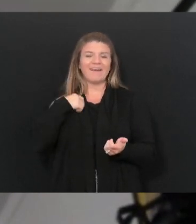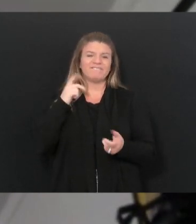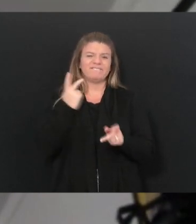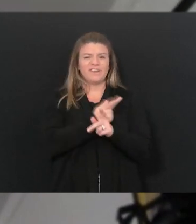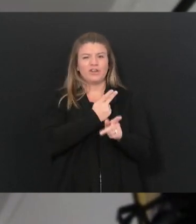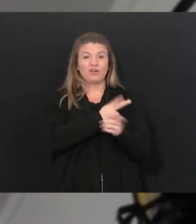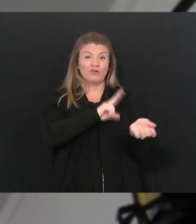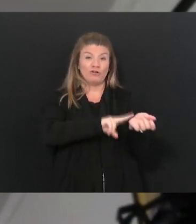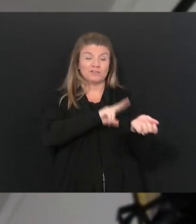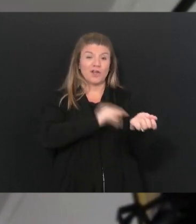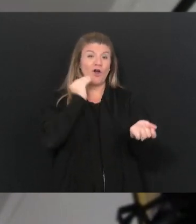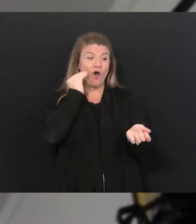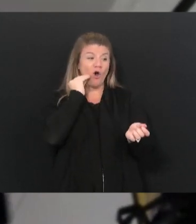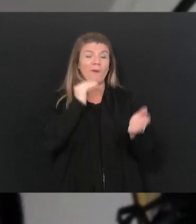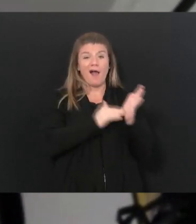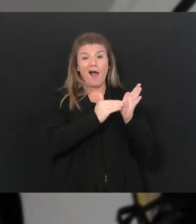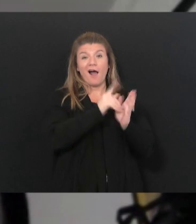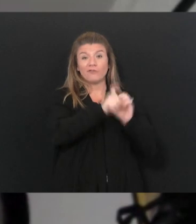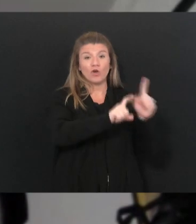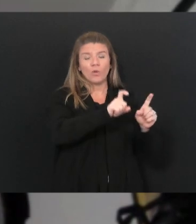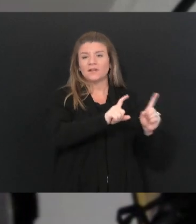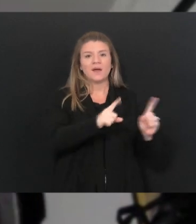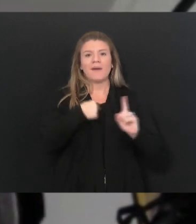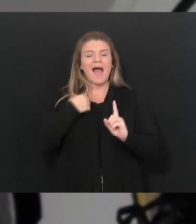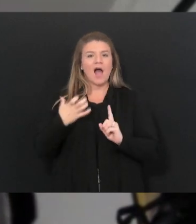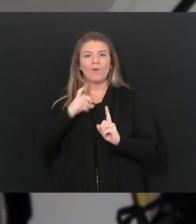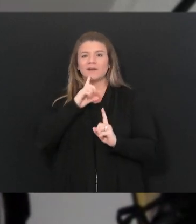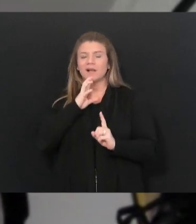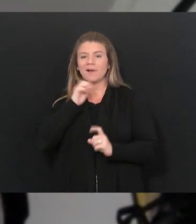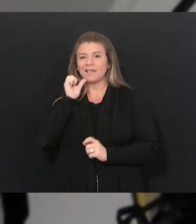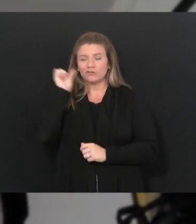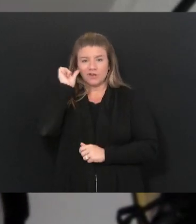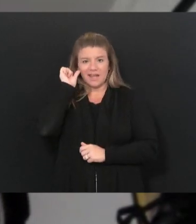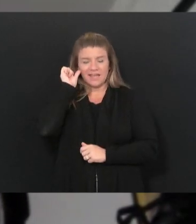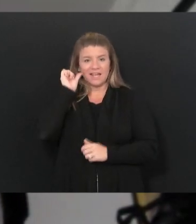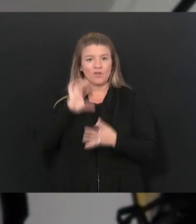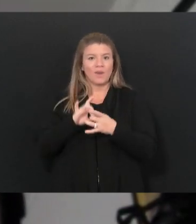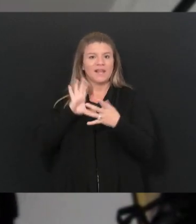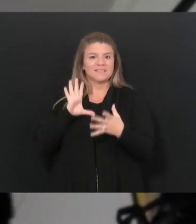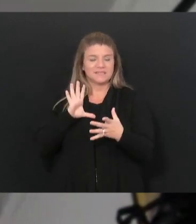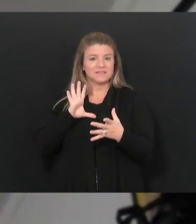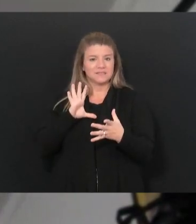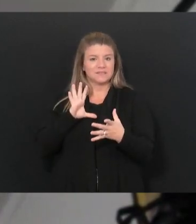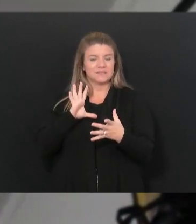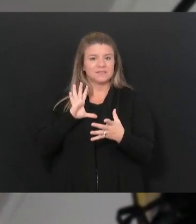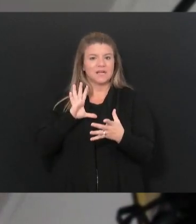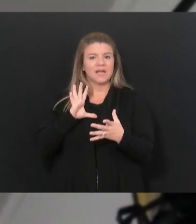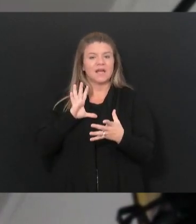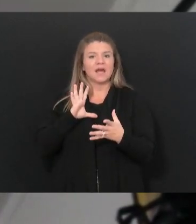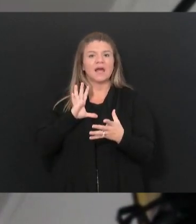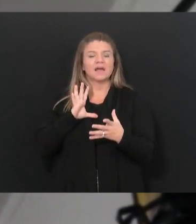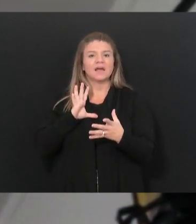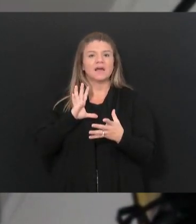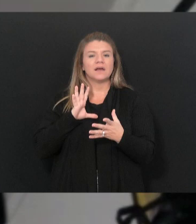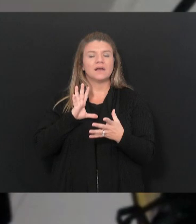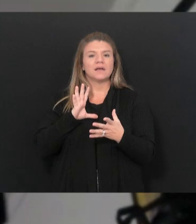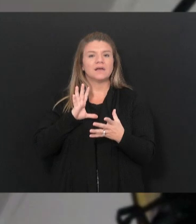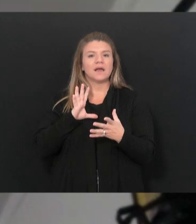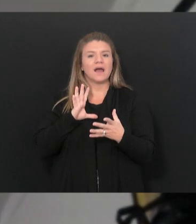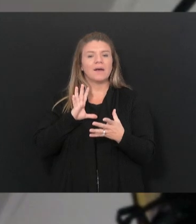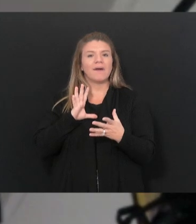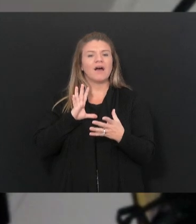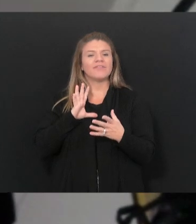but I want to turn back to the rule that was released yesterday in regards to tightening